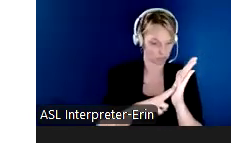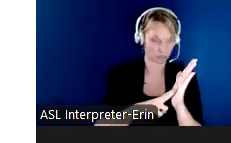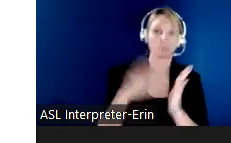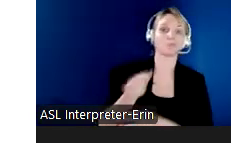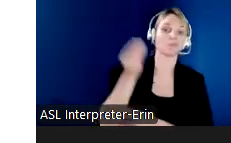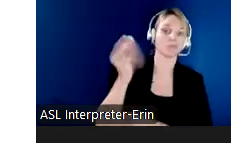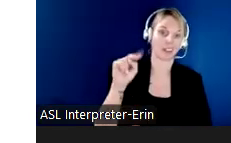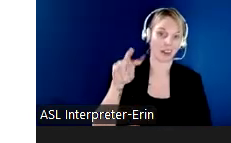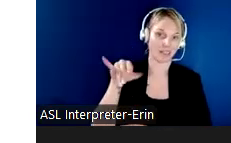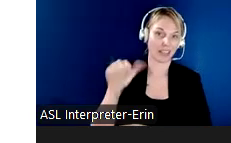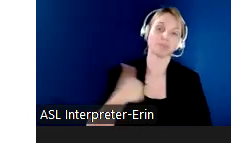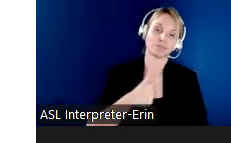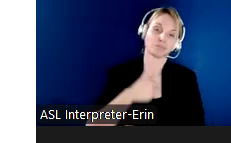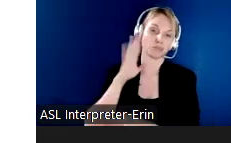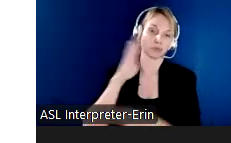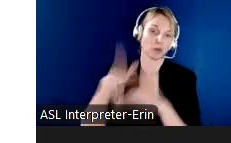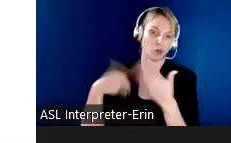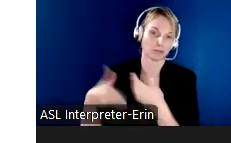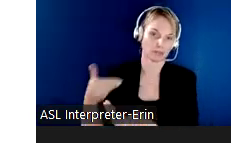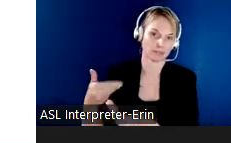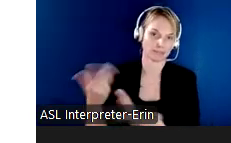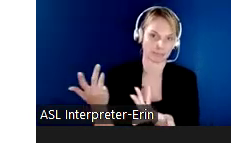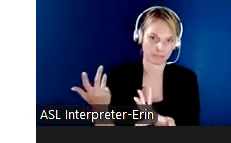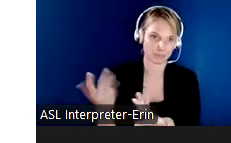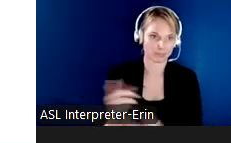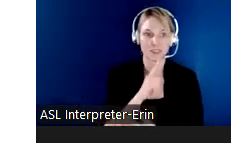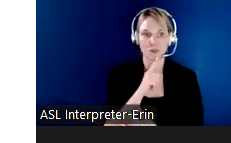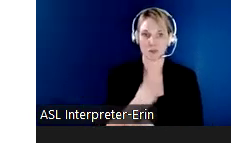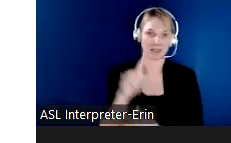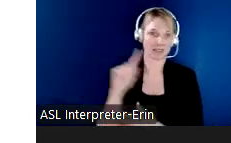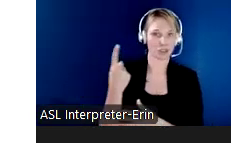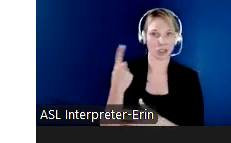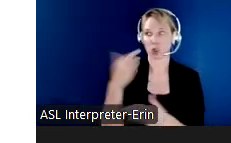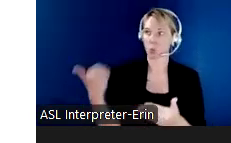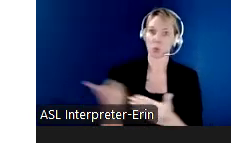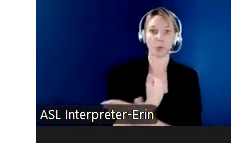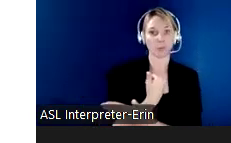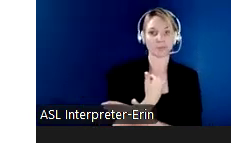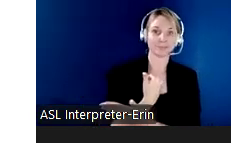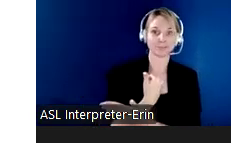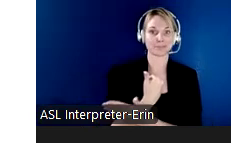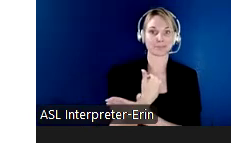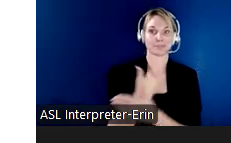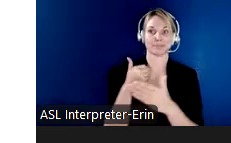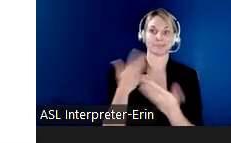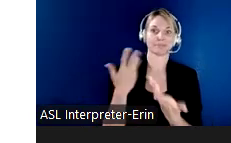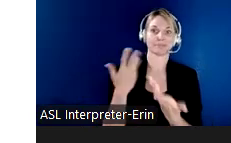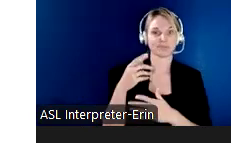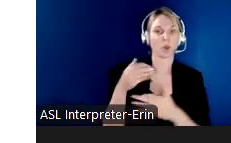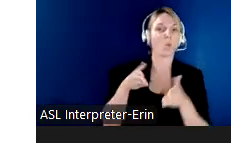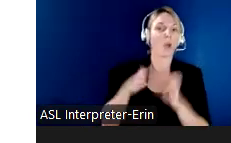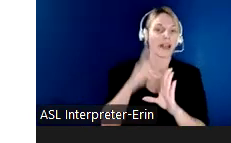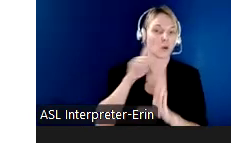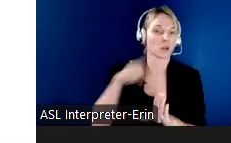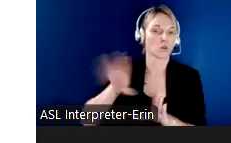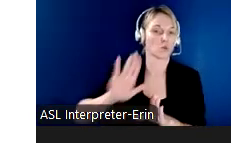processed. This is really just a new method for you guys to actually get the forms to Navia in a secure and timely